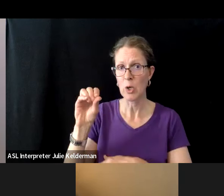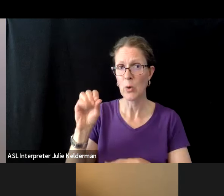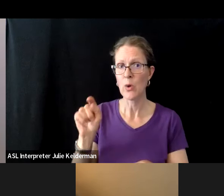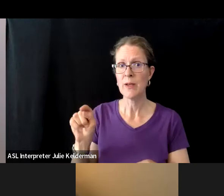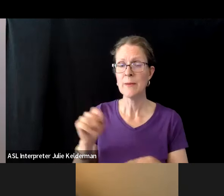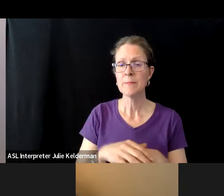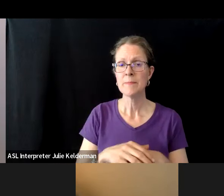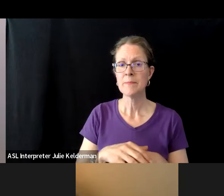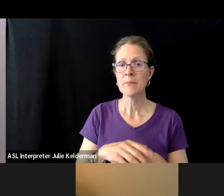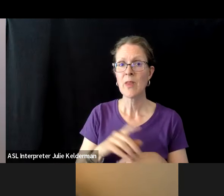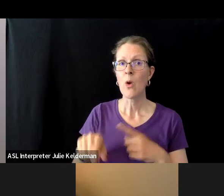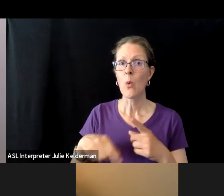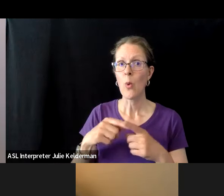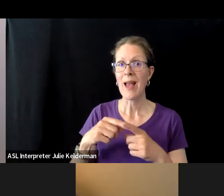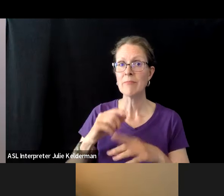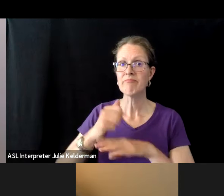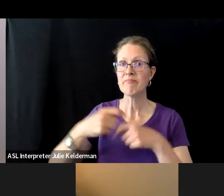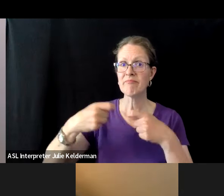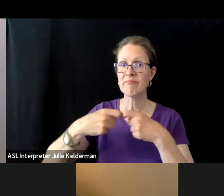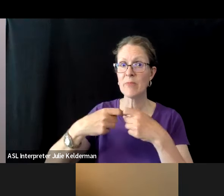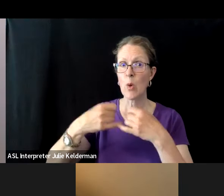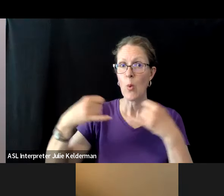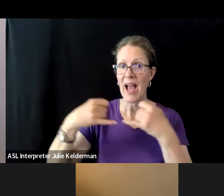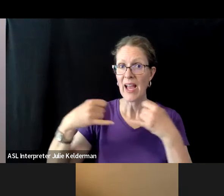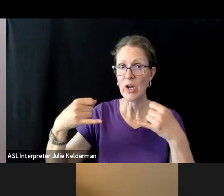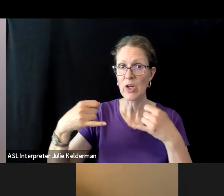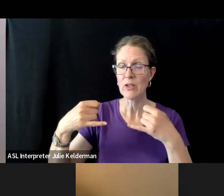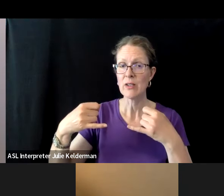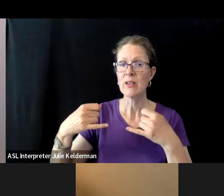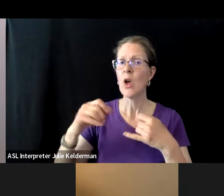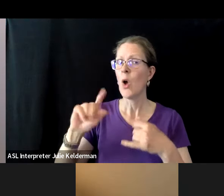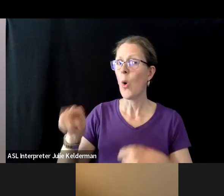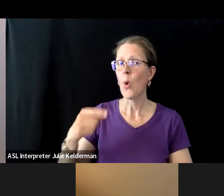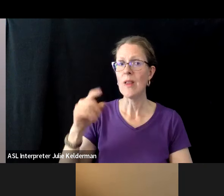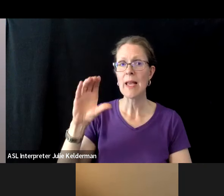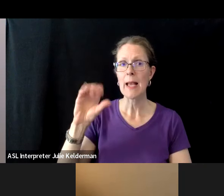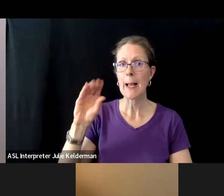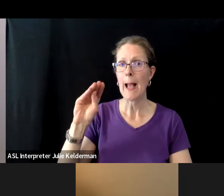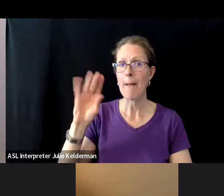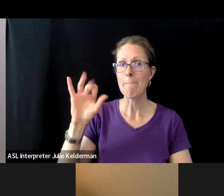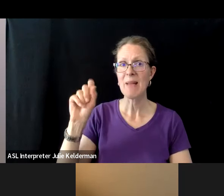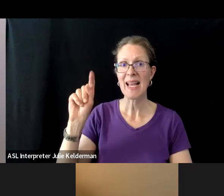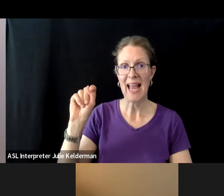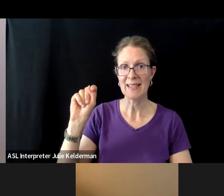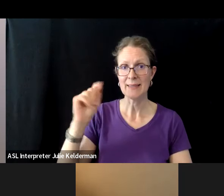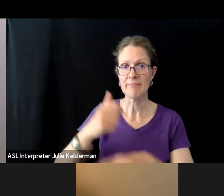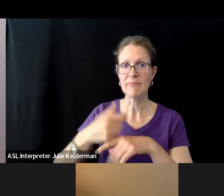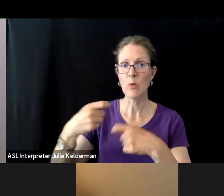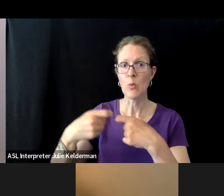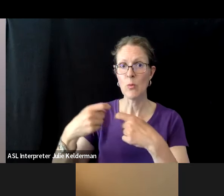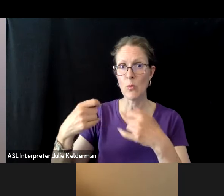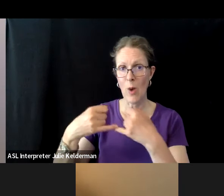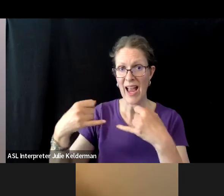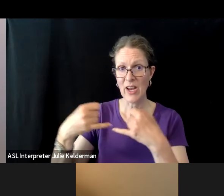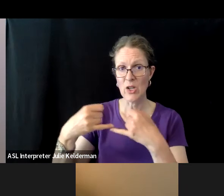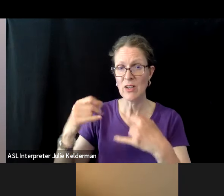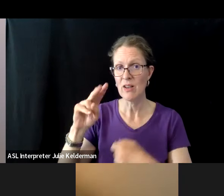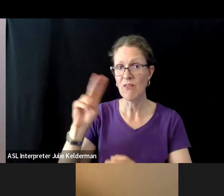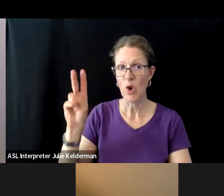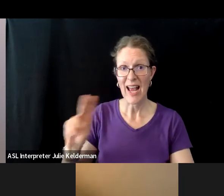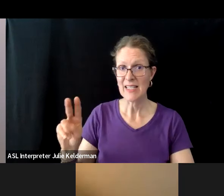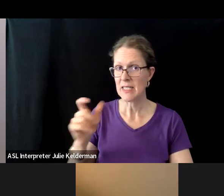When they wired this building, only Comcast wired it because Verizon didn't get enough warning, and they still